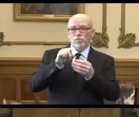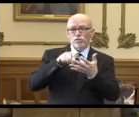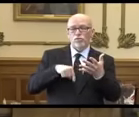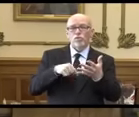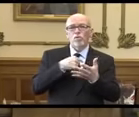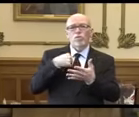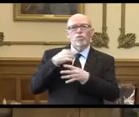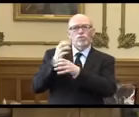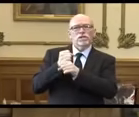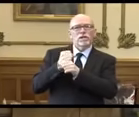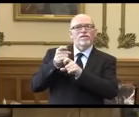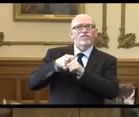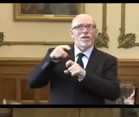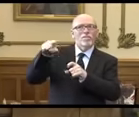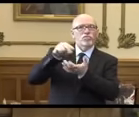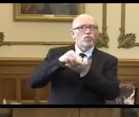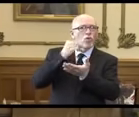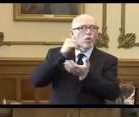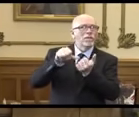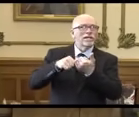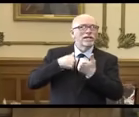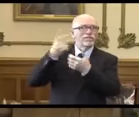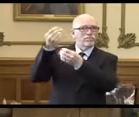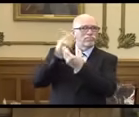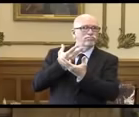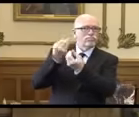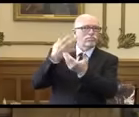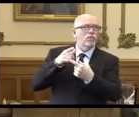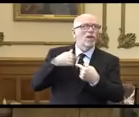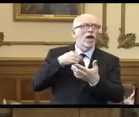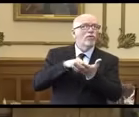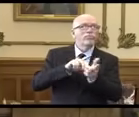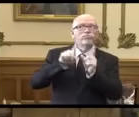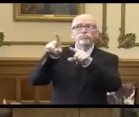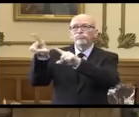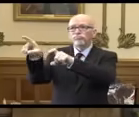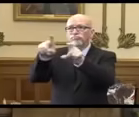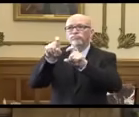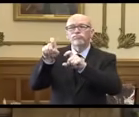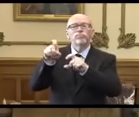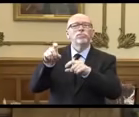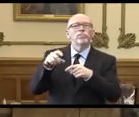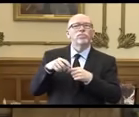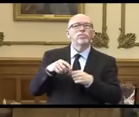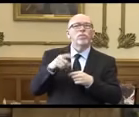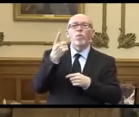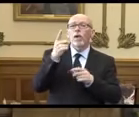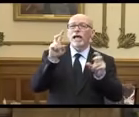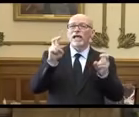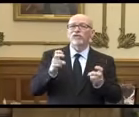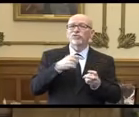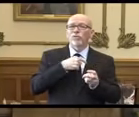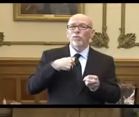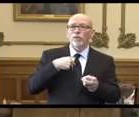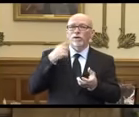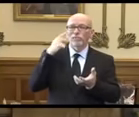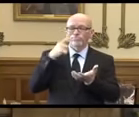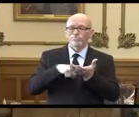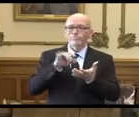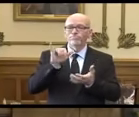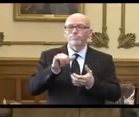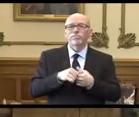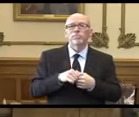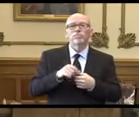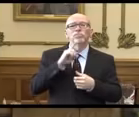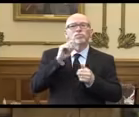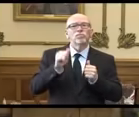receive from the long-term care facilities when we go out with our surveyors and One of the issues that we've discovered as we've gone through it is that